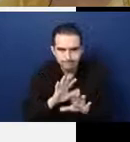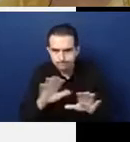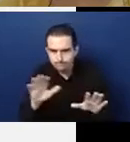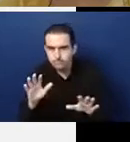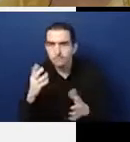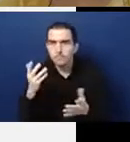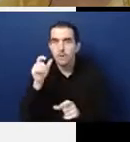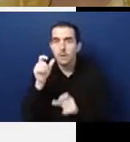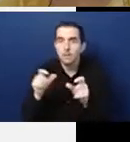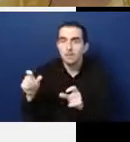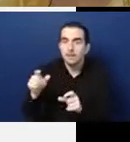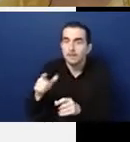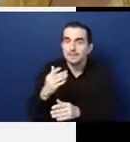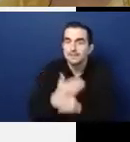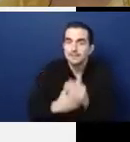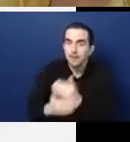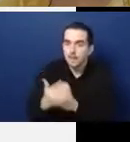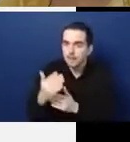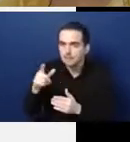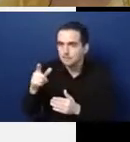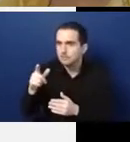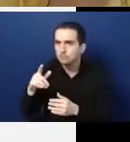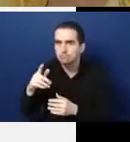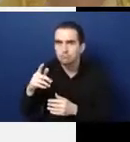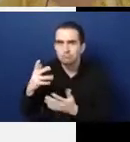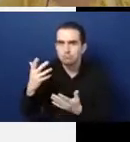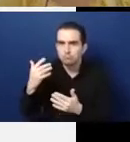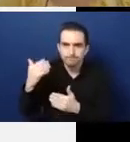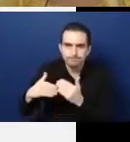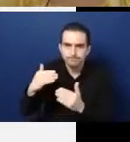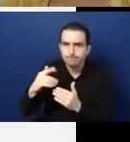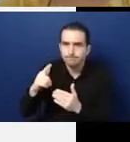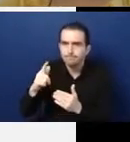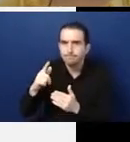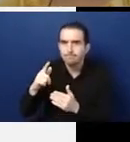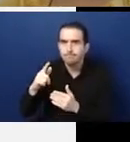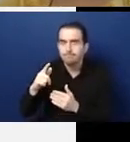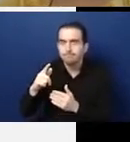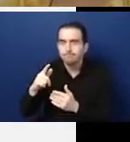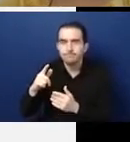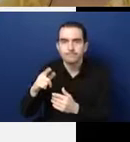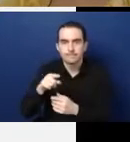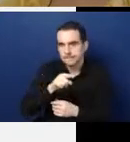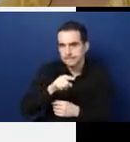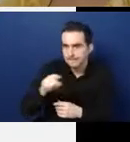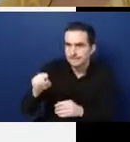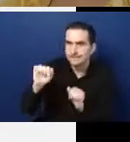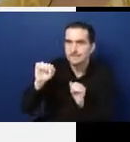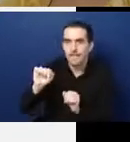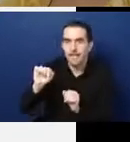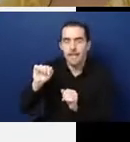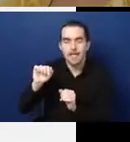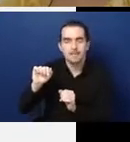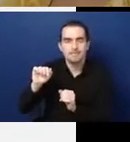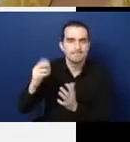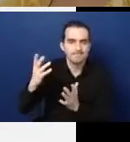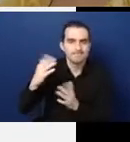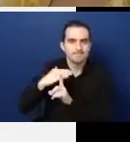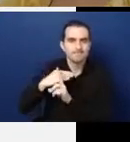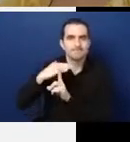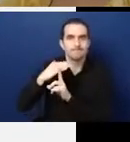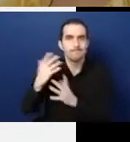for women with disabilities, who are 10 times more likely to be victims of sexual violence, and children with disabilities, who